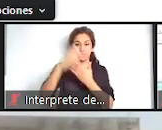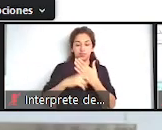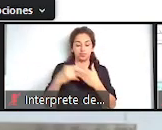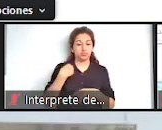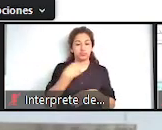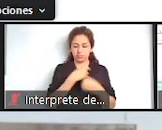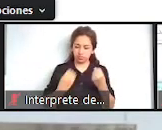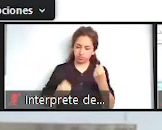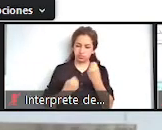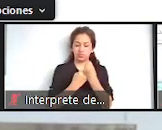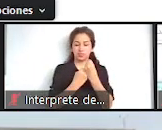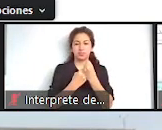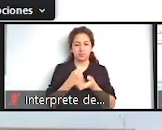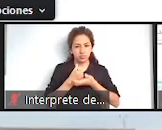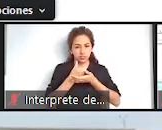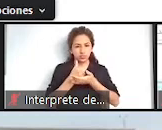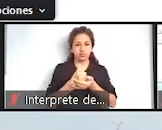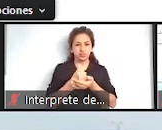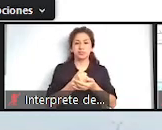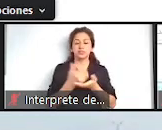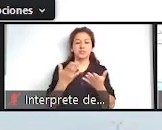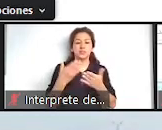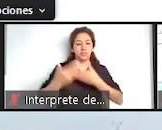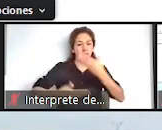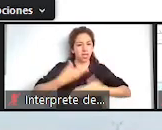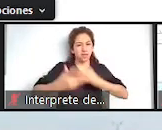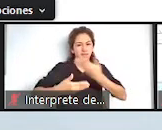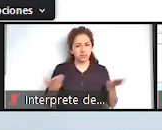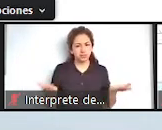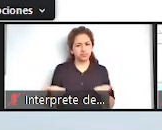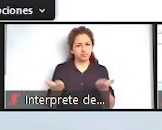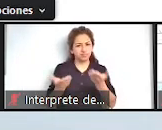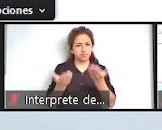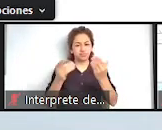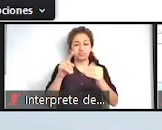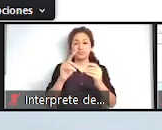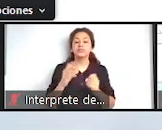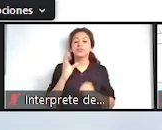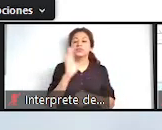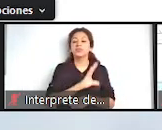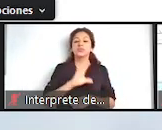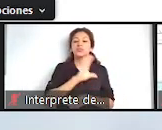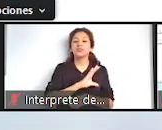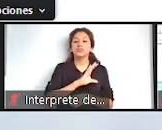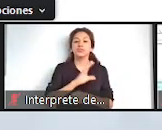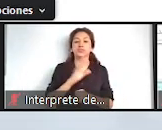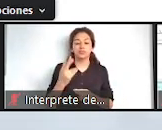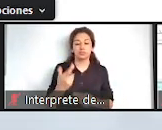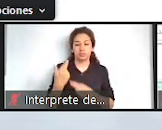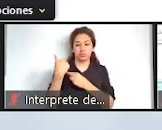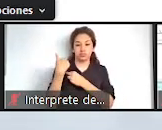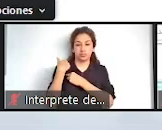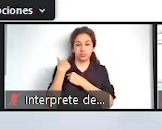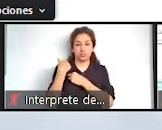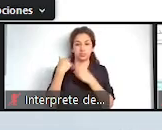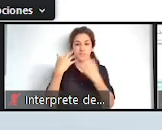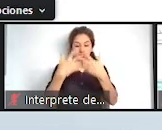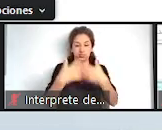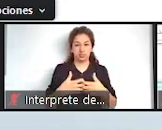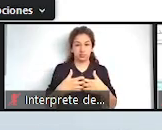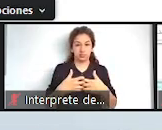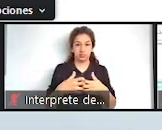part of our actions and our initiatives to promote the responsible business